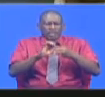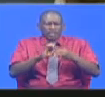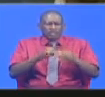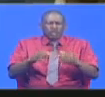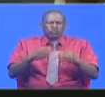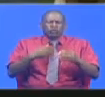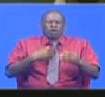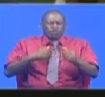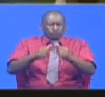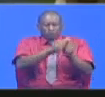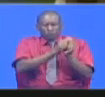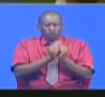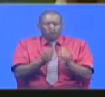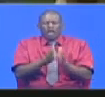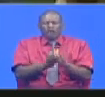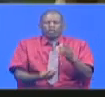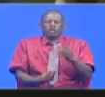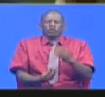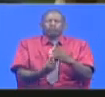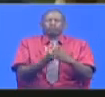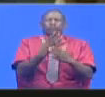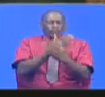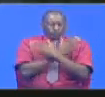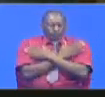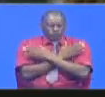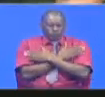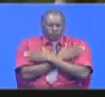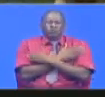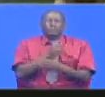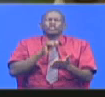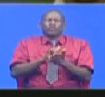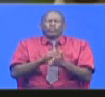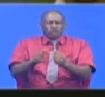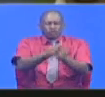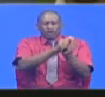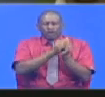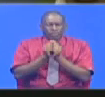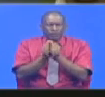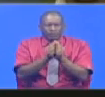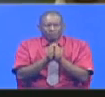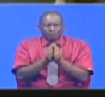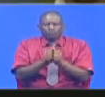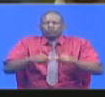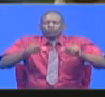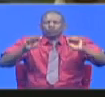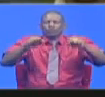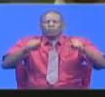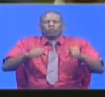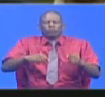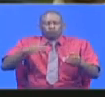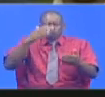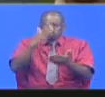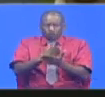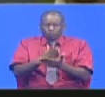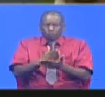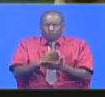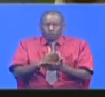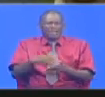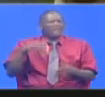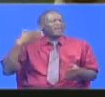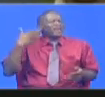togetherness and friendship so that together we can eliminate